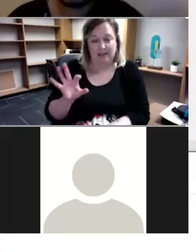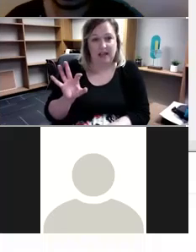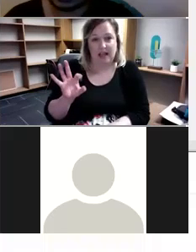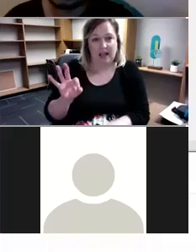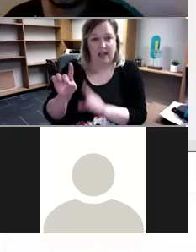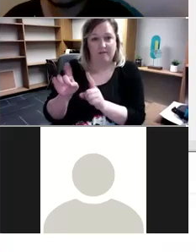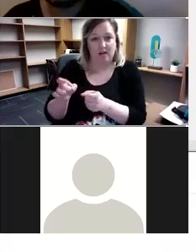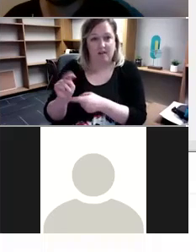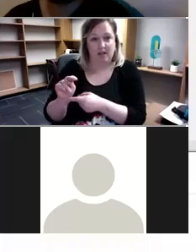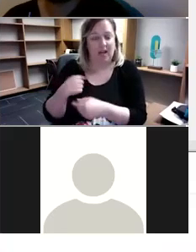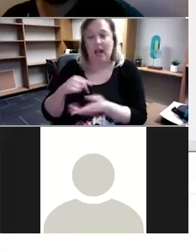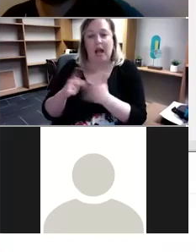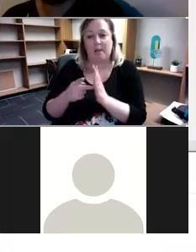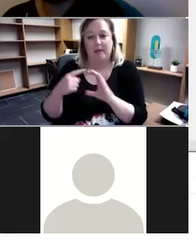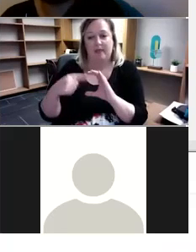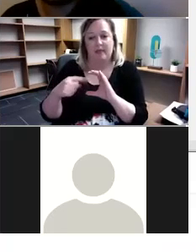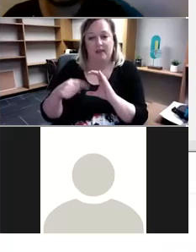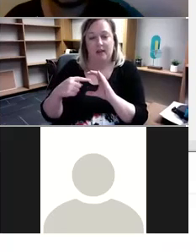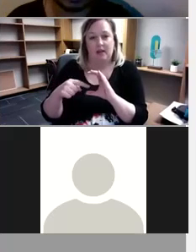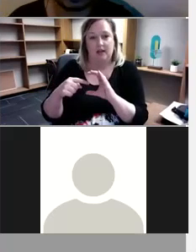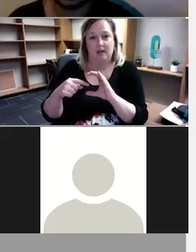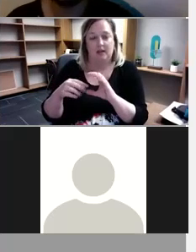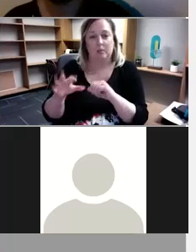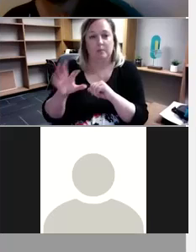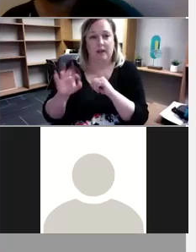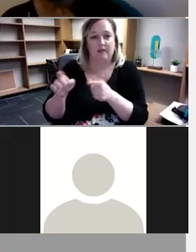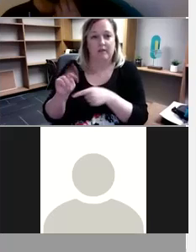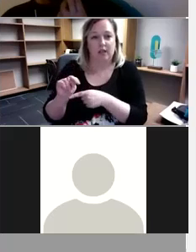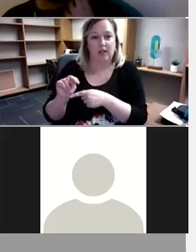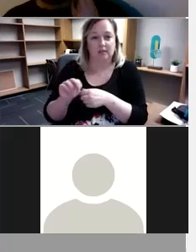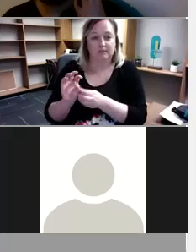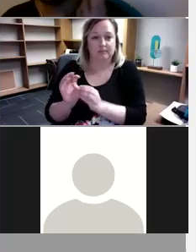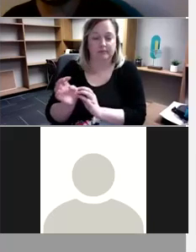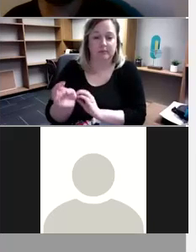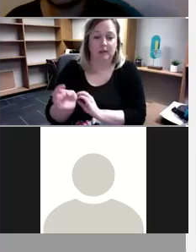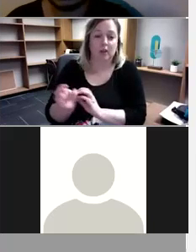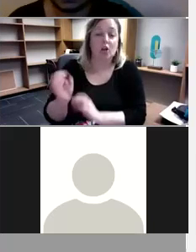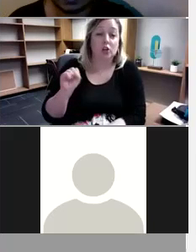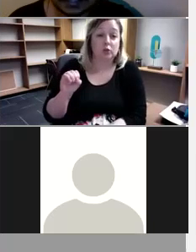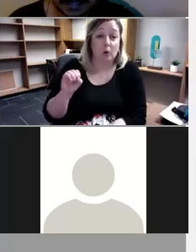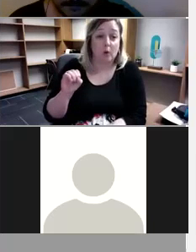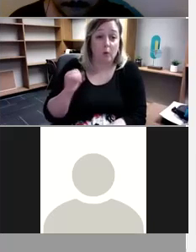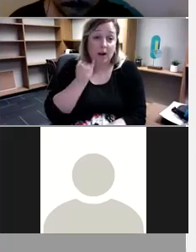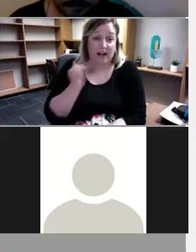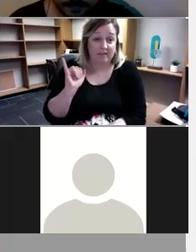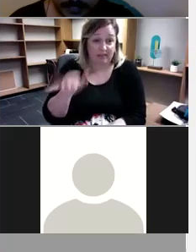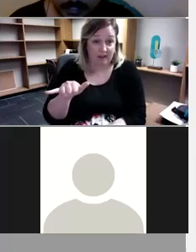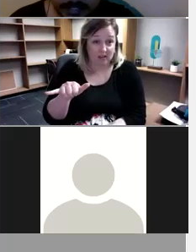theta of n raised to the power of 0 is the same as f of n because both are 1. And so if that is the case, we can directly